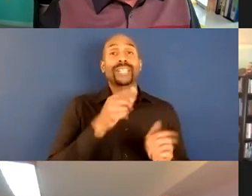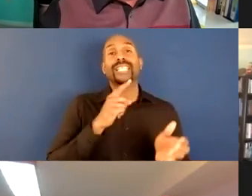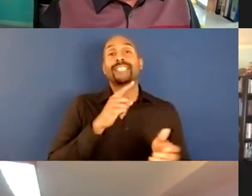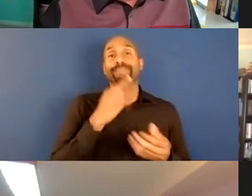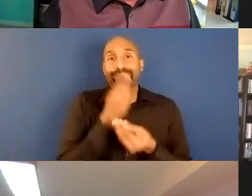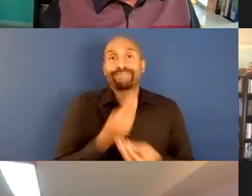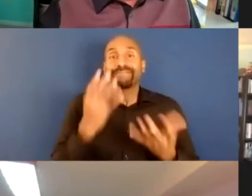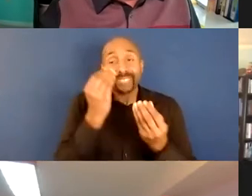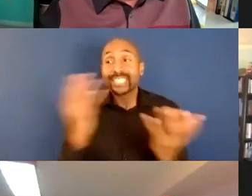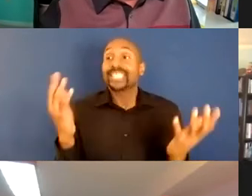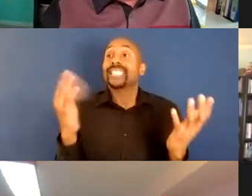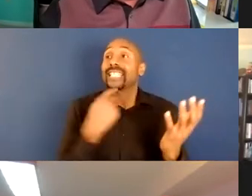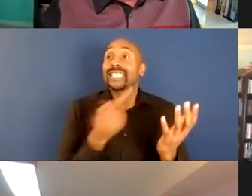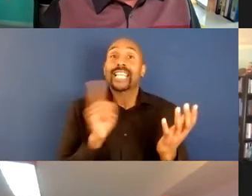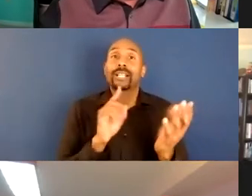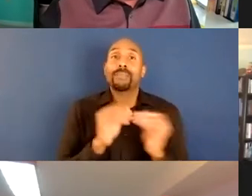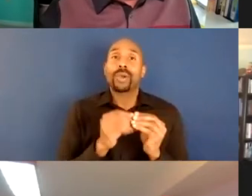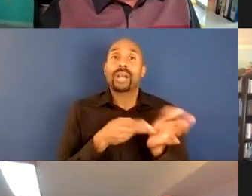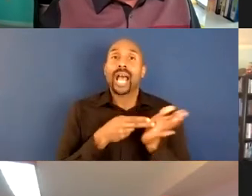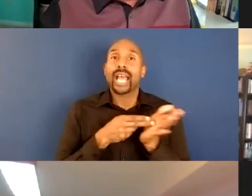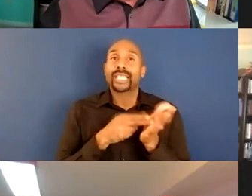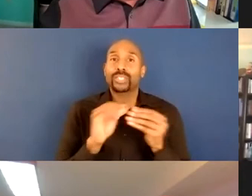I don't know that I'm willing to make that commitment.